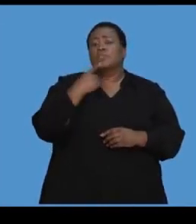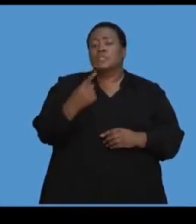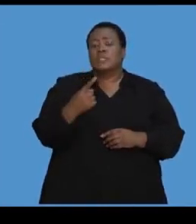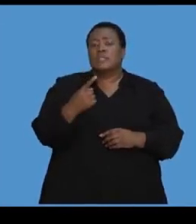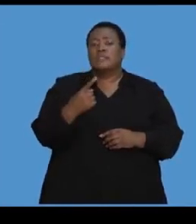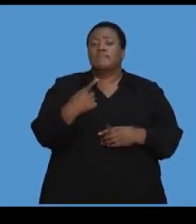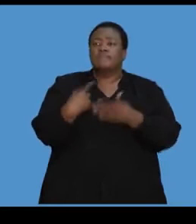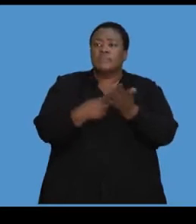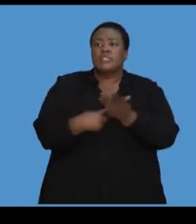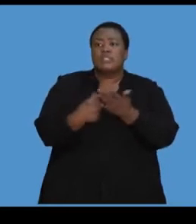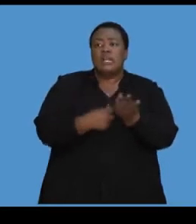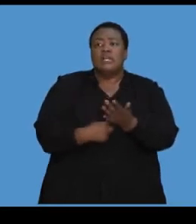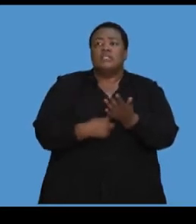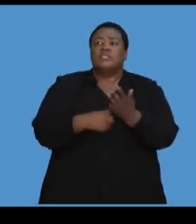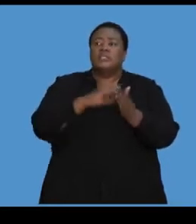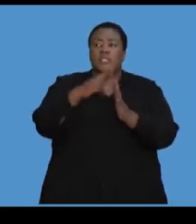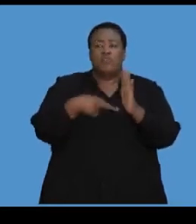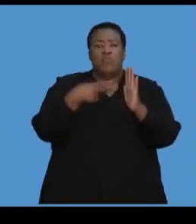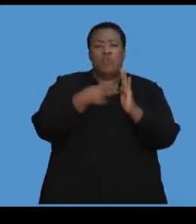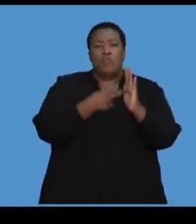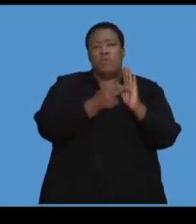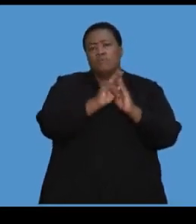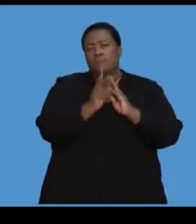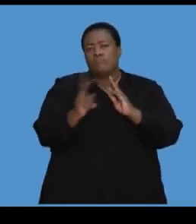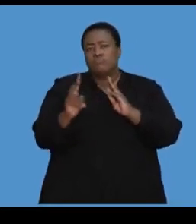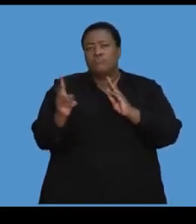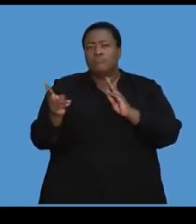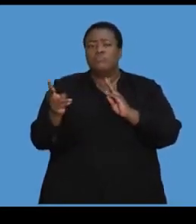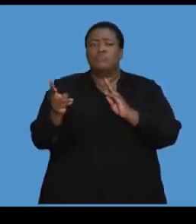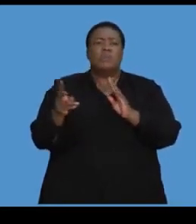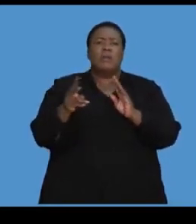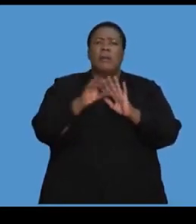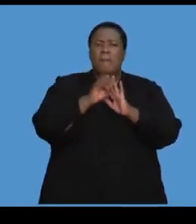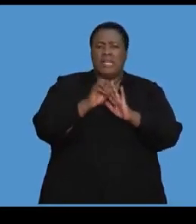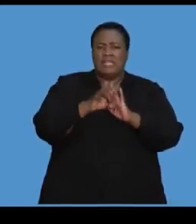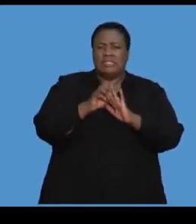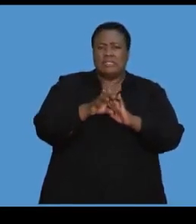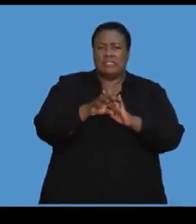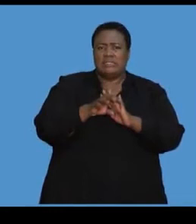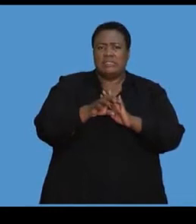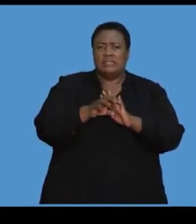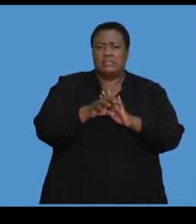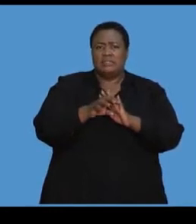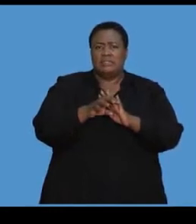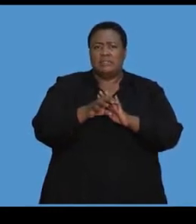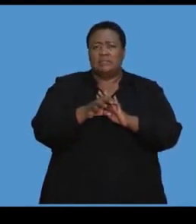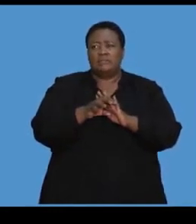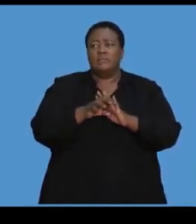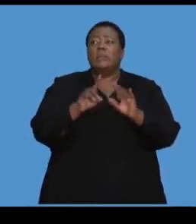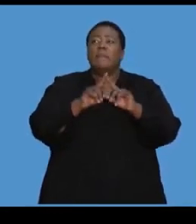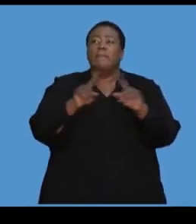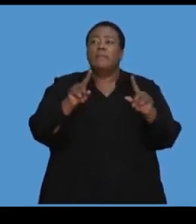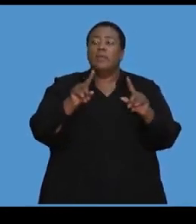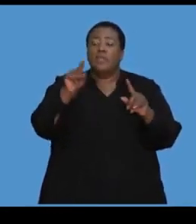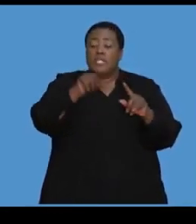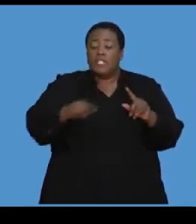markets in the circular flow without the use of a graph. Discuss the role of various markets in the circular flow